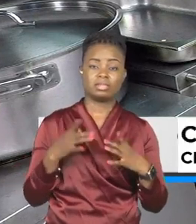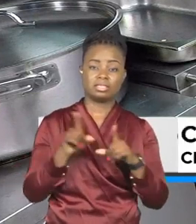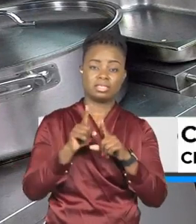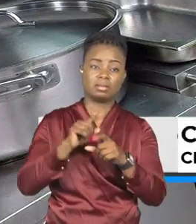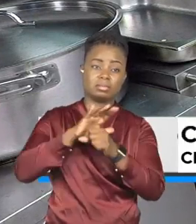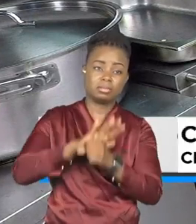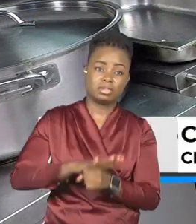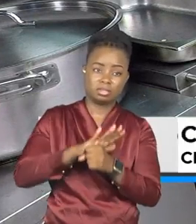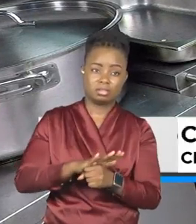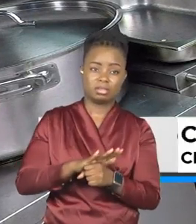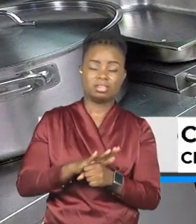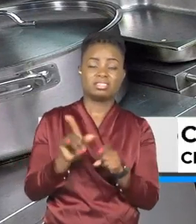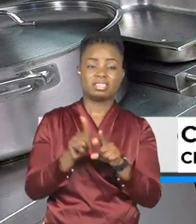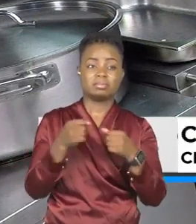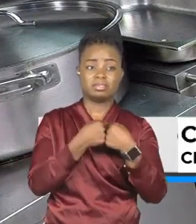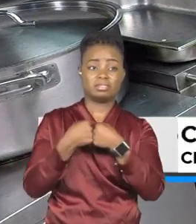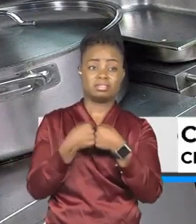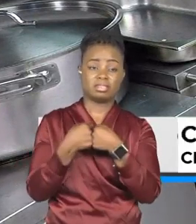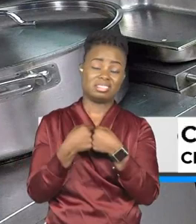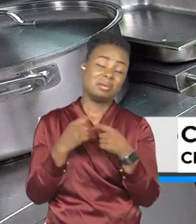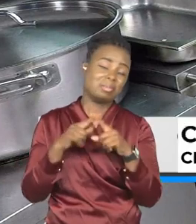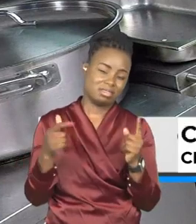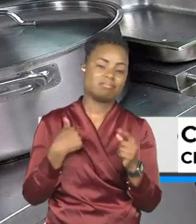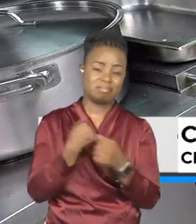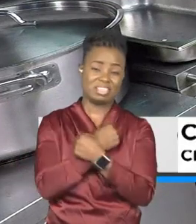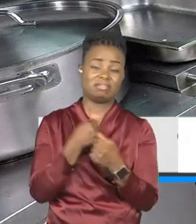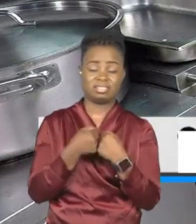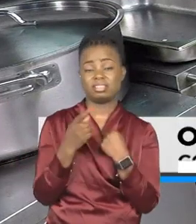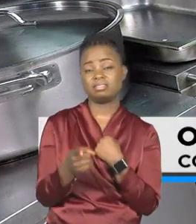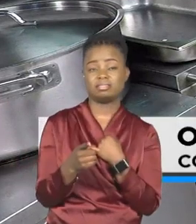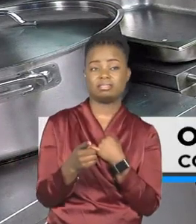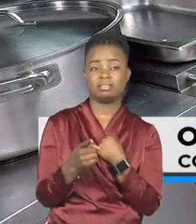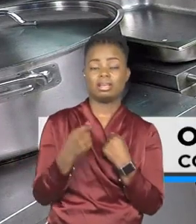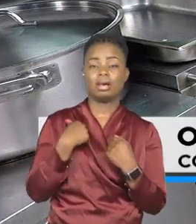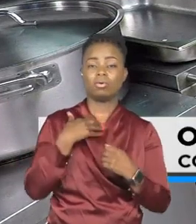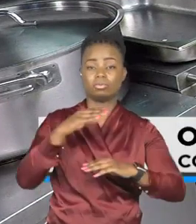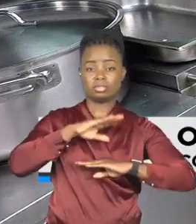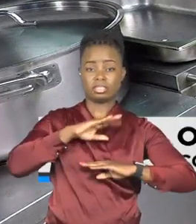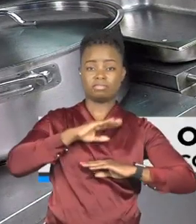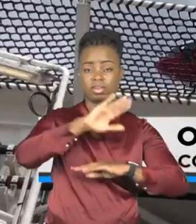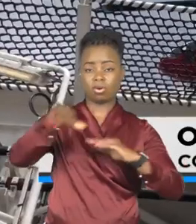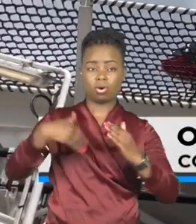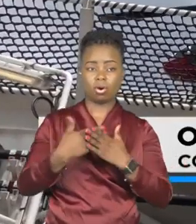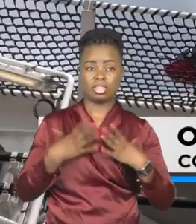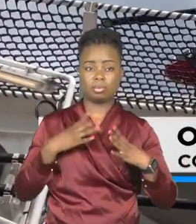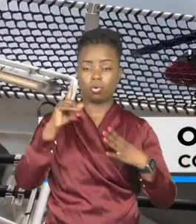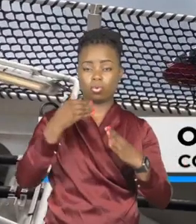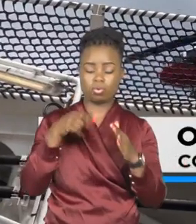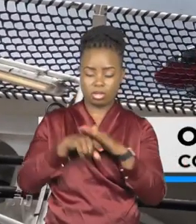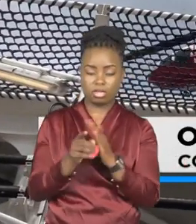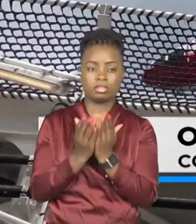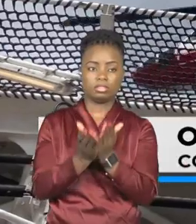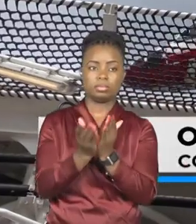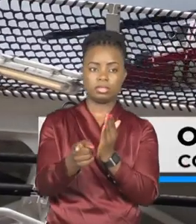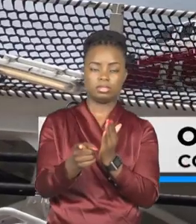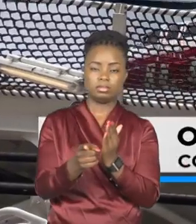but always is a challenge, and we love that challenge. I love that challenge to satisfy all the guys on board. Yeah.